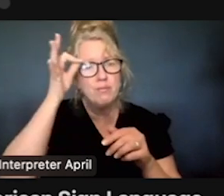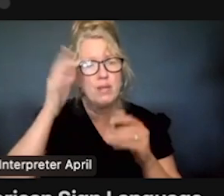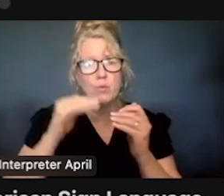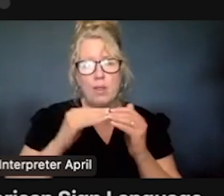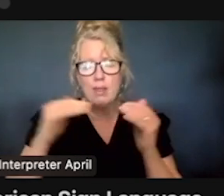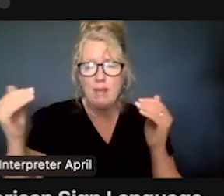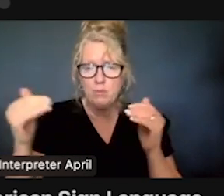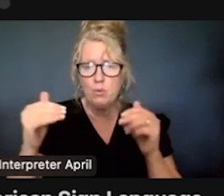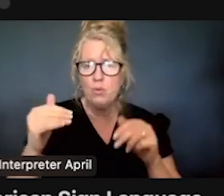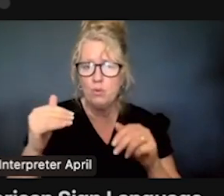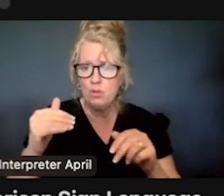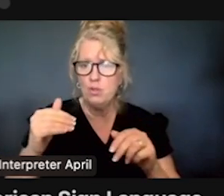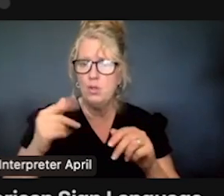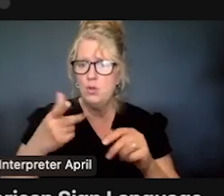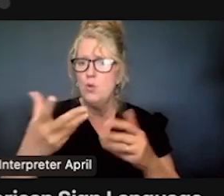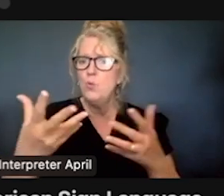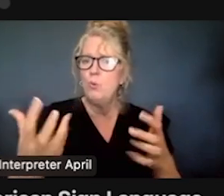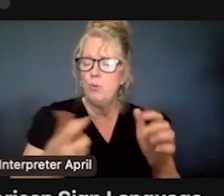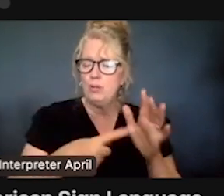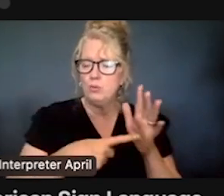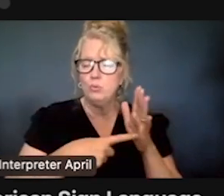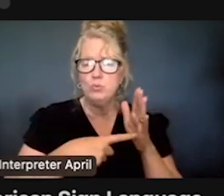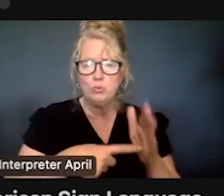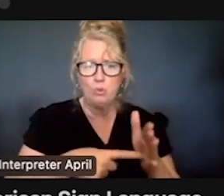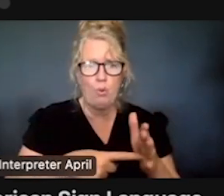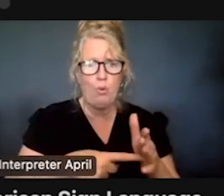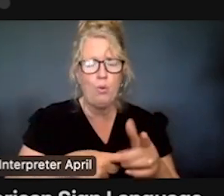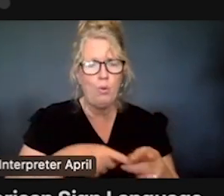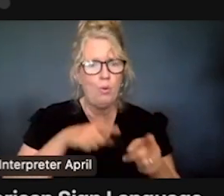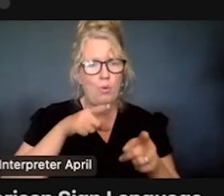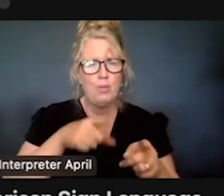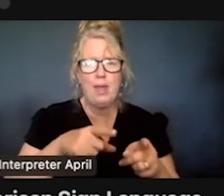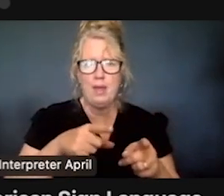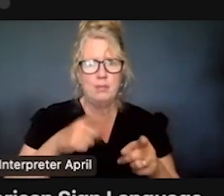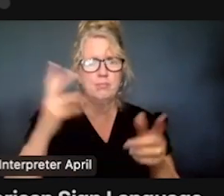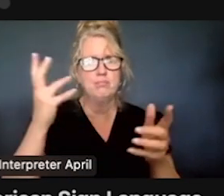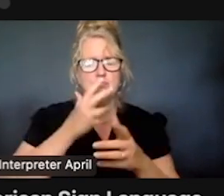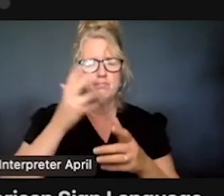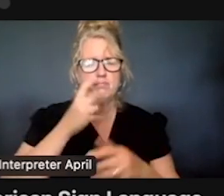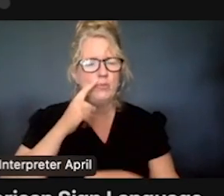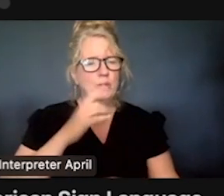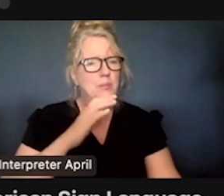like to just show this powerful event.